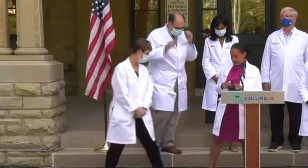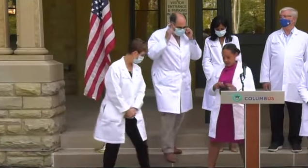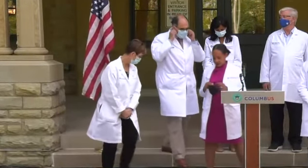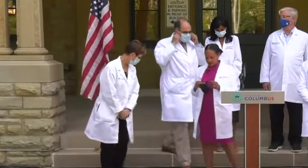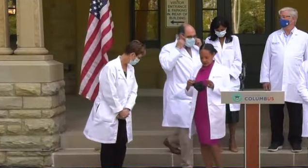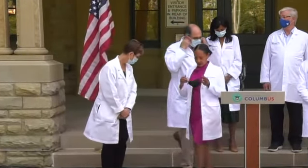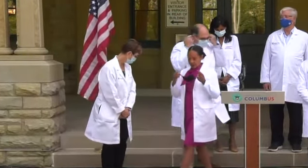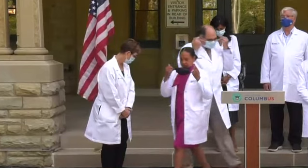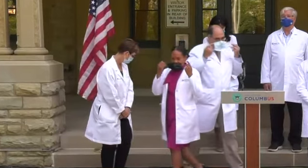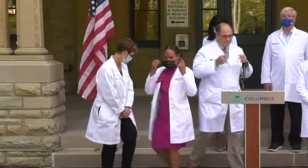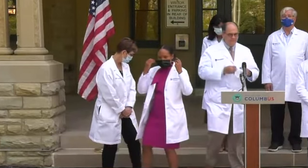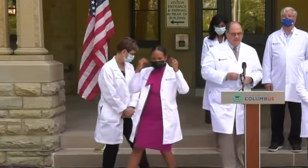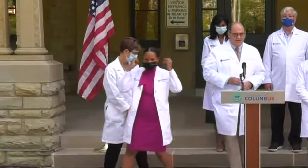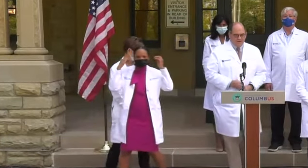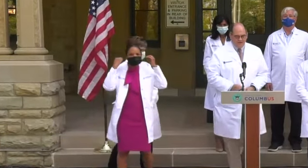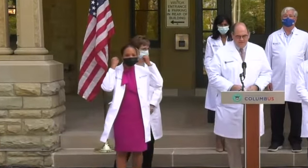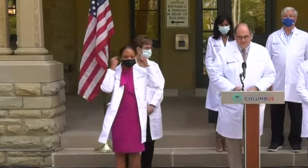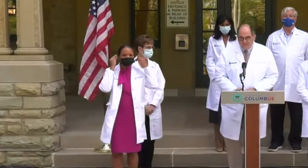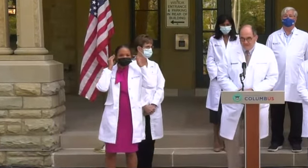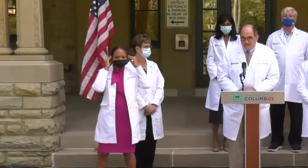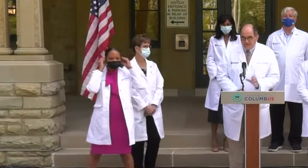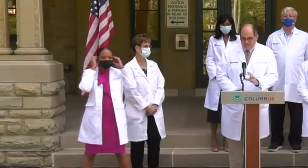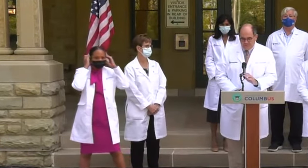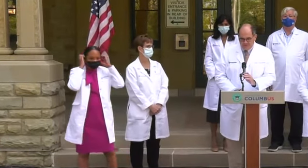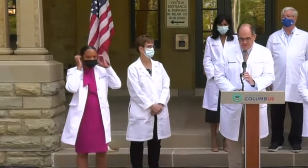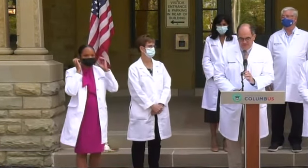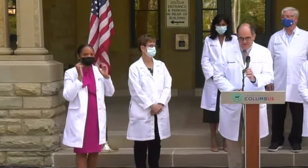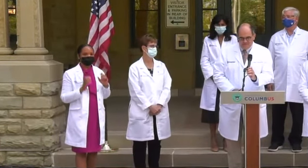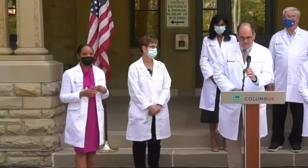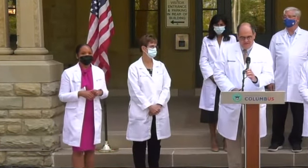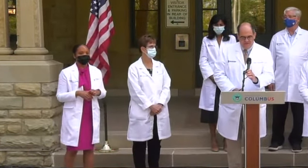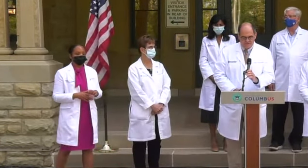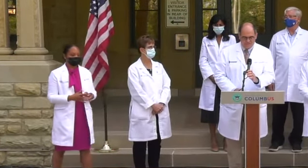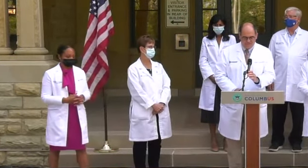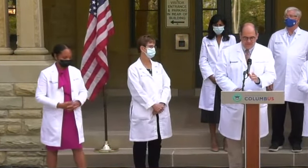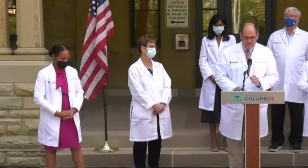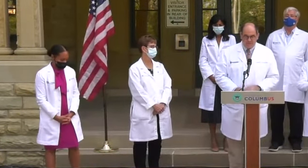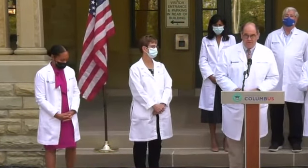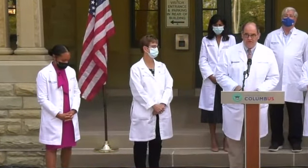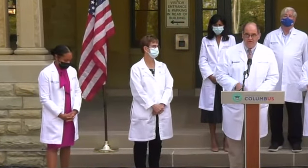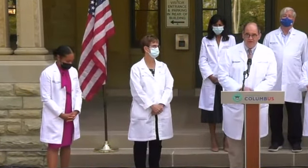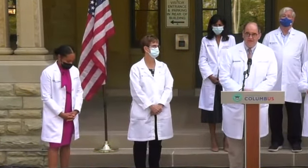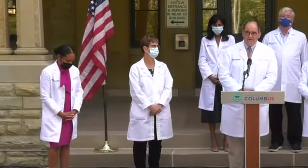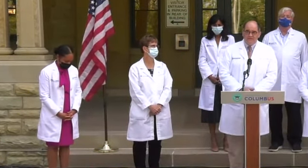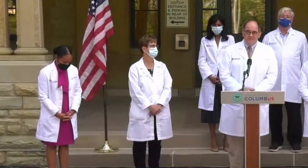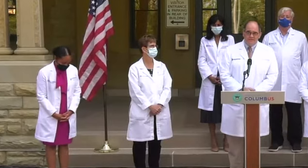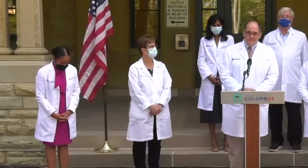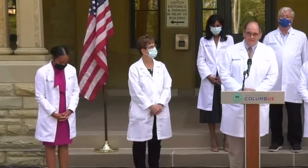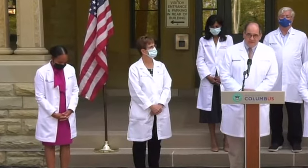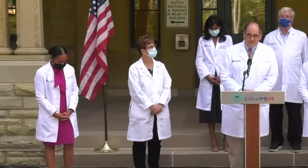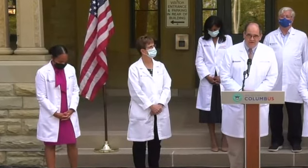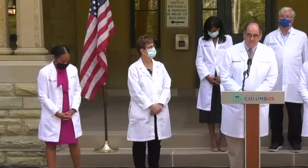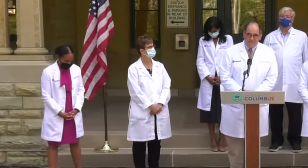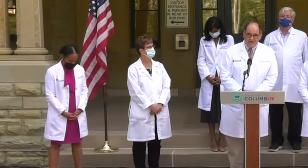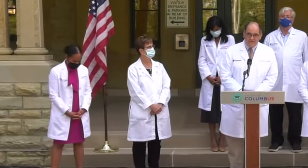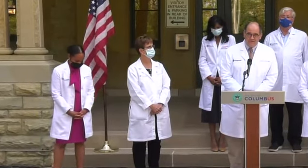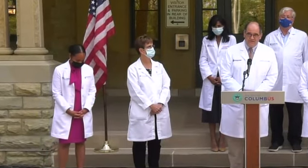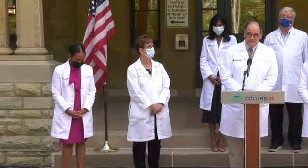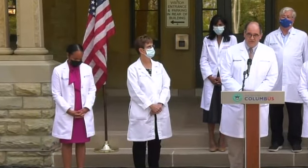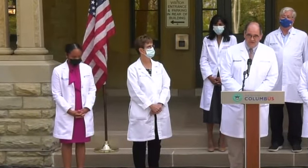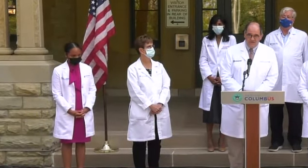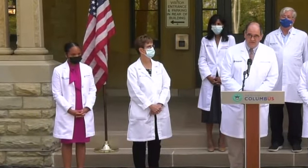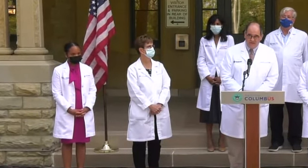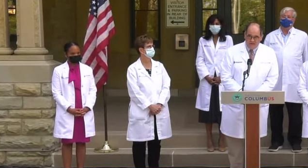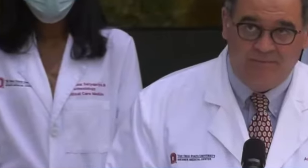Andy. I think to just add to what others have been saying and reiterate, this variant of the virus